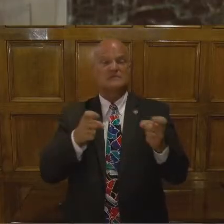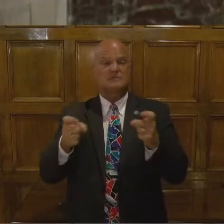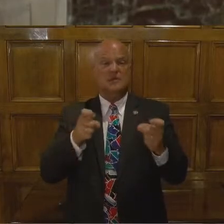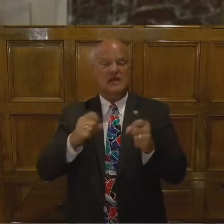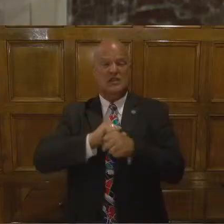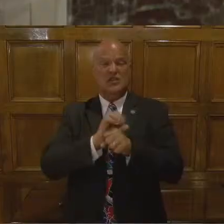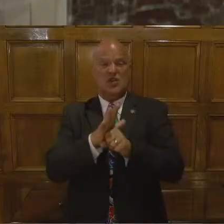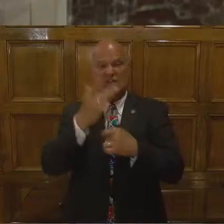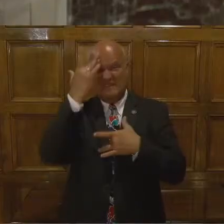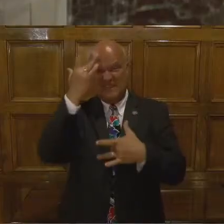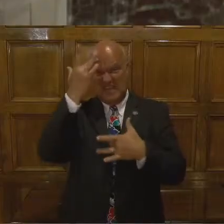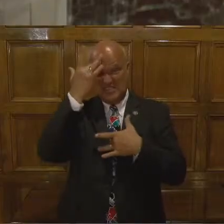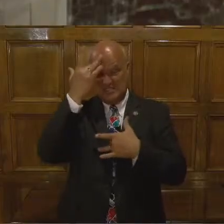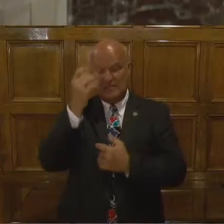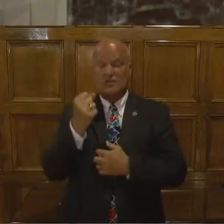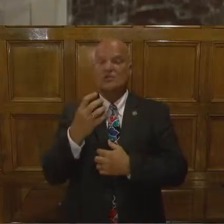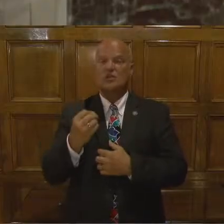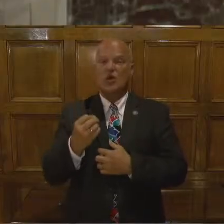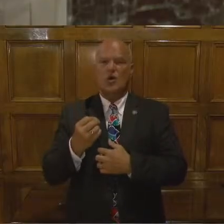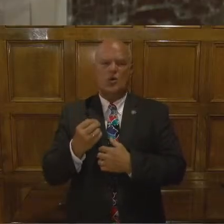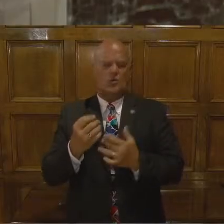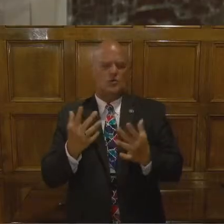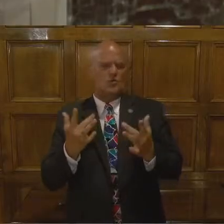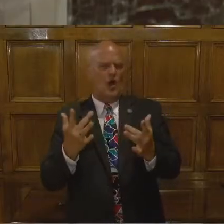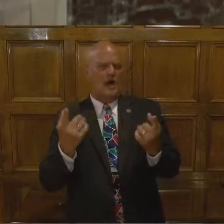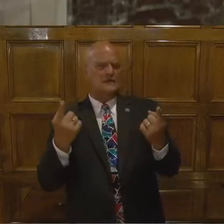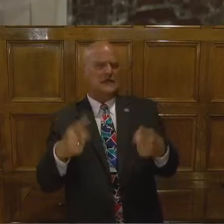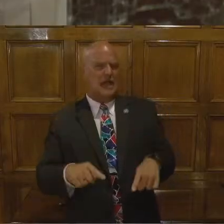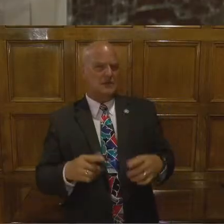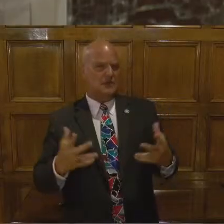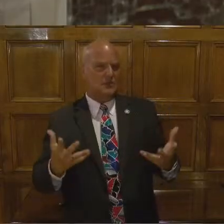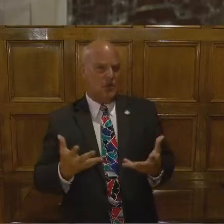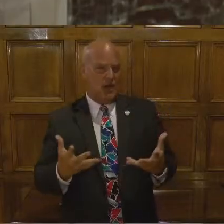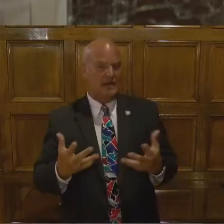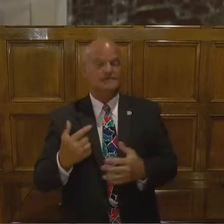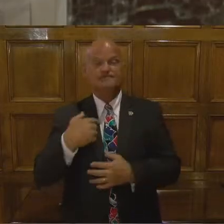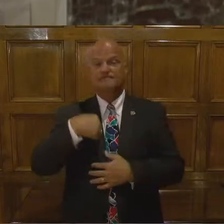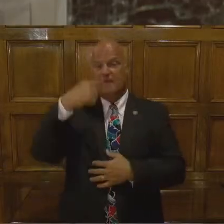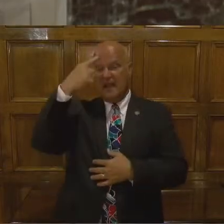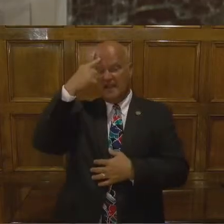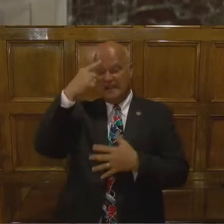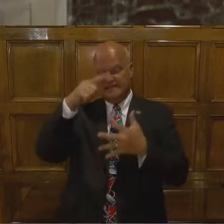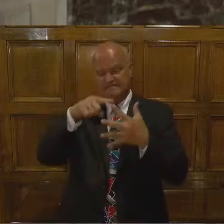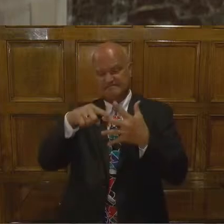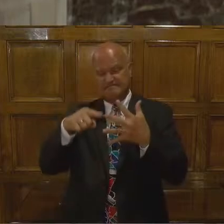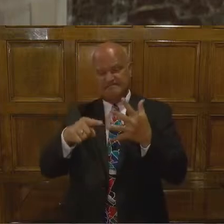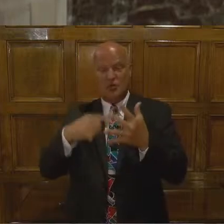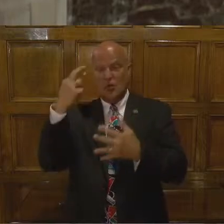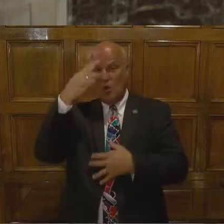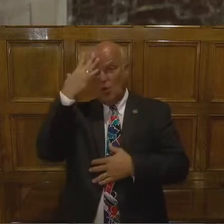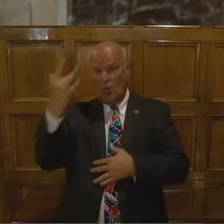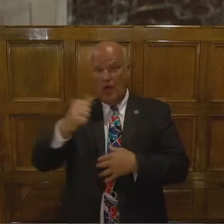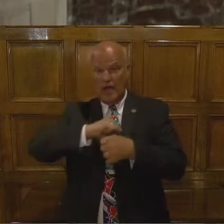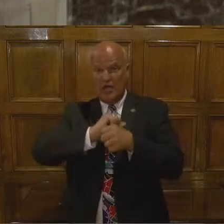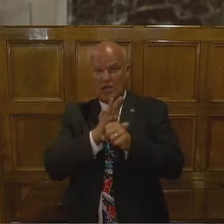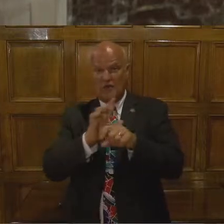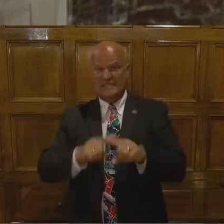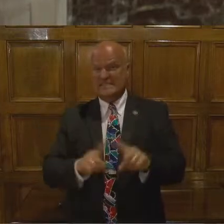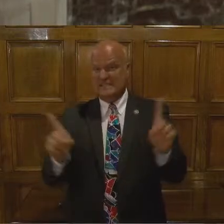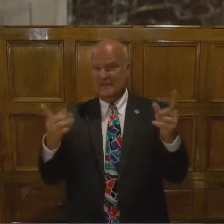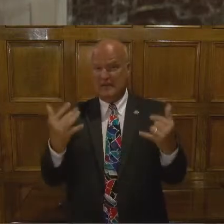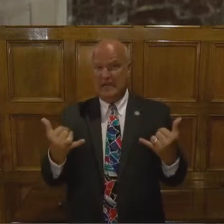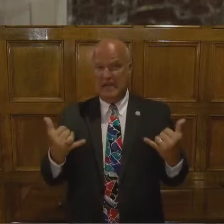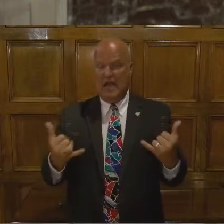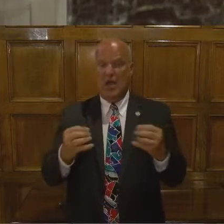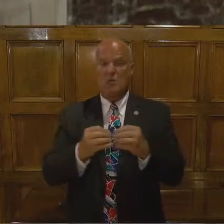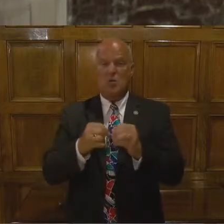COVID-19 infections. So why is this happening? Well, I think that there are a couple of reasons why COVID-19 is looking different now, is